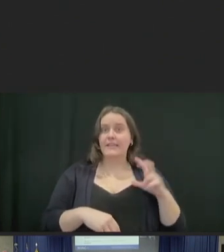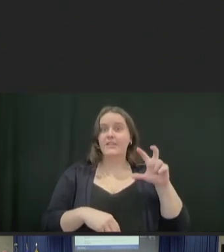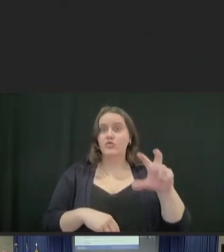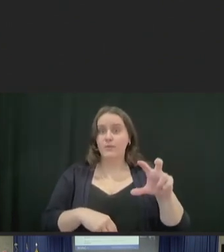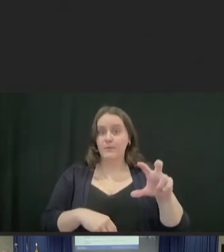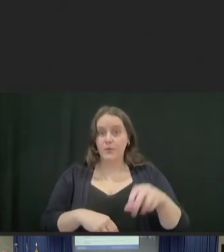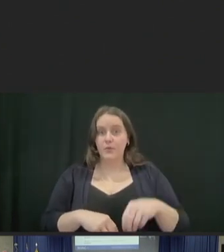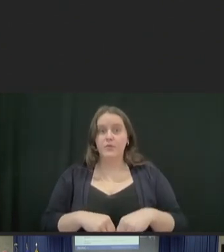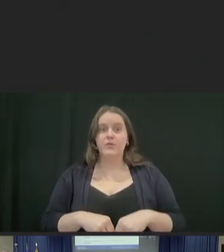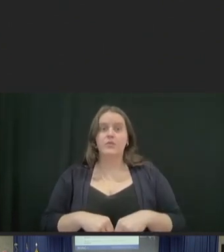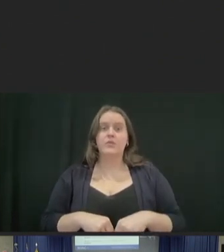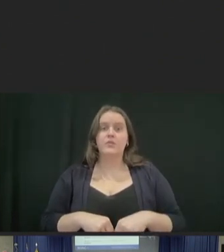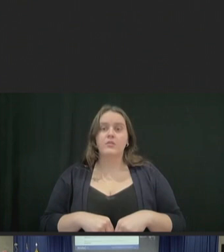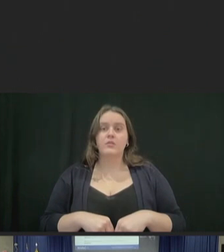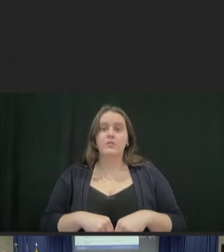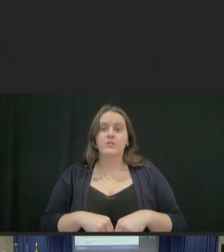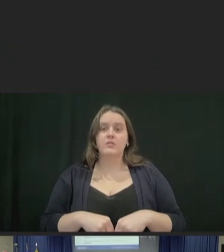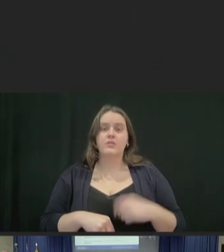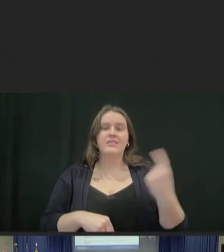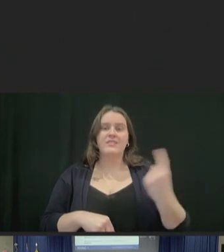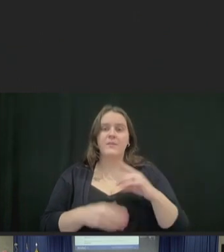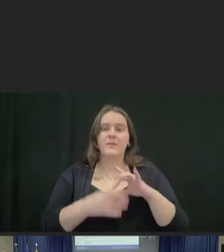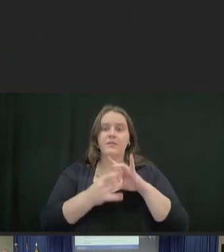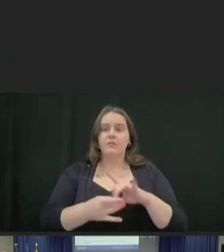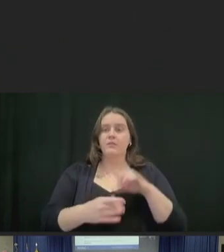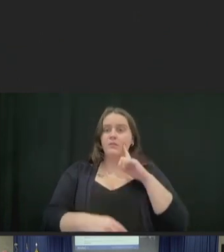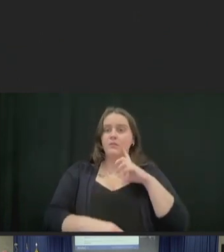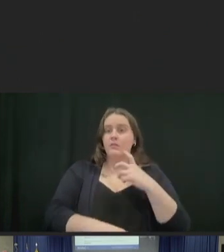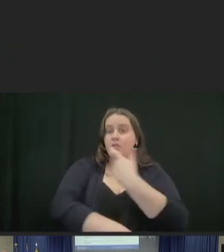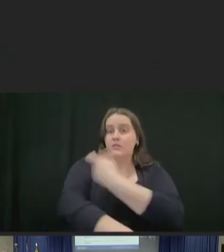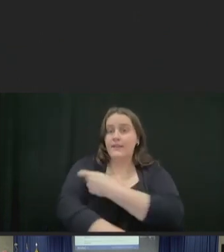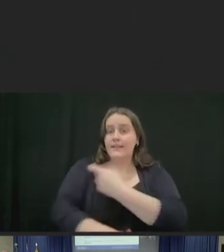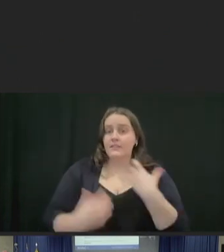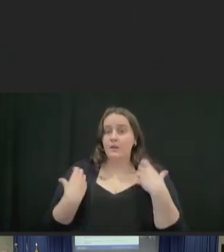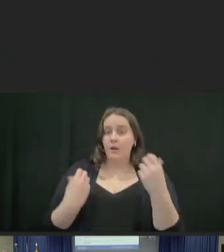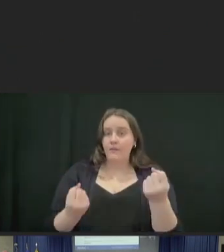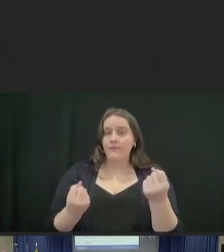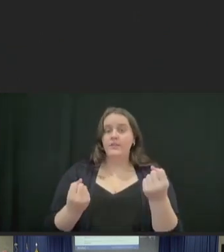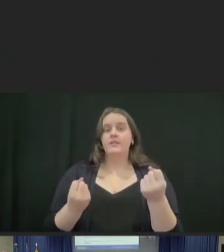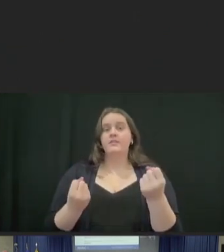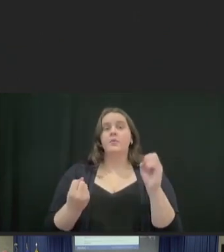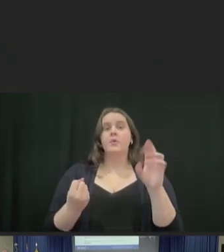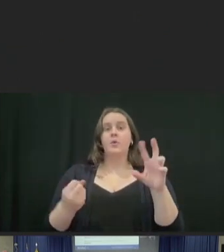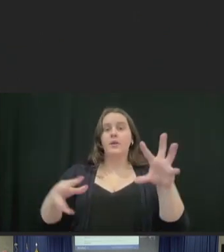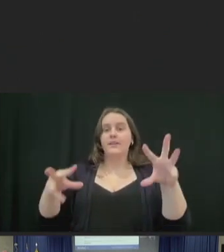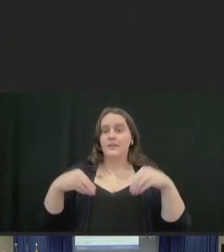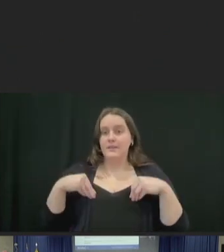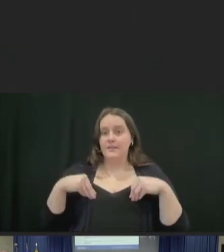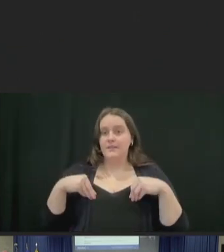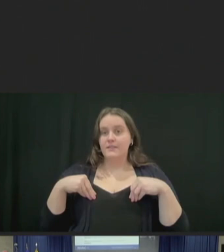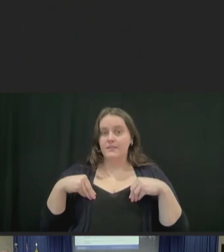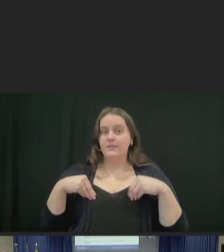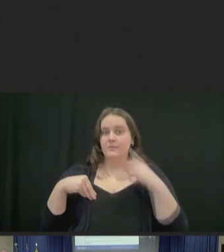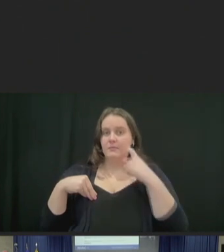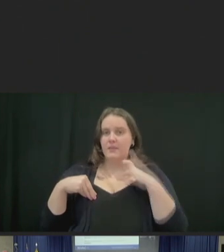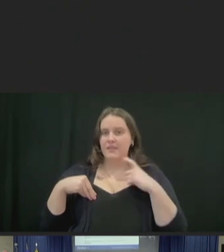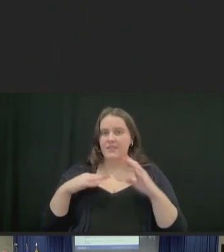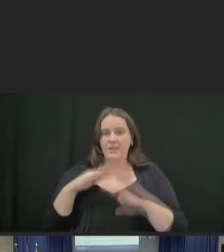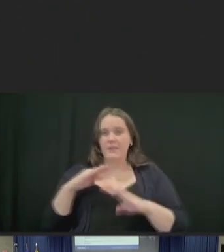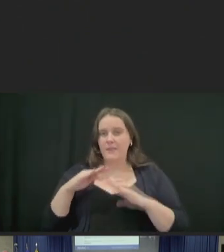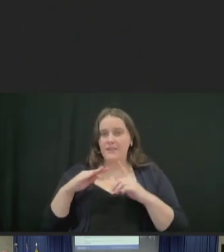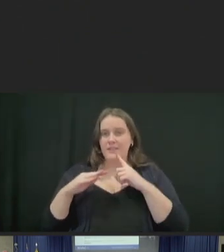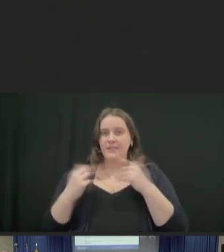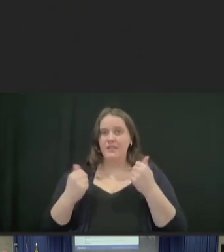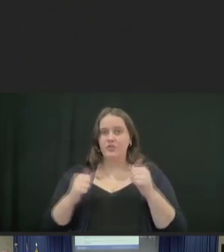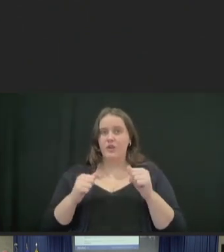in something about vaccine confidence or acceptance. So just basically try to that would